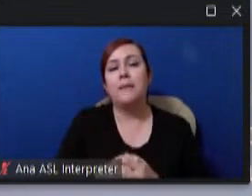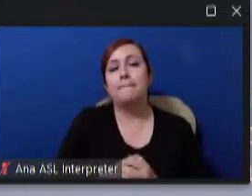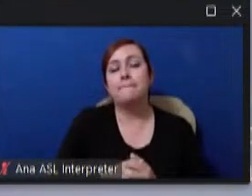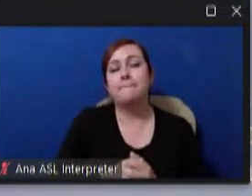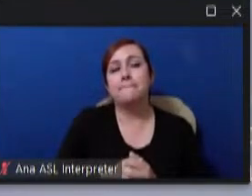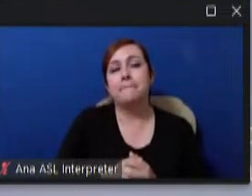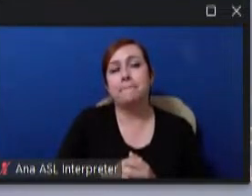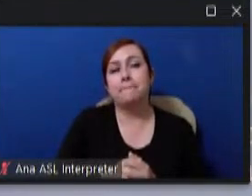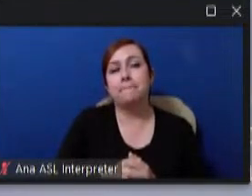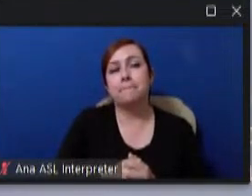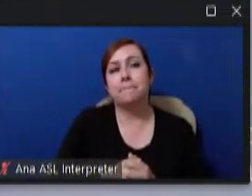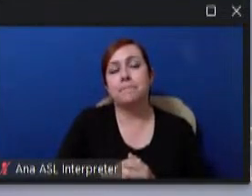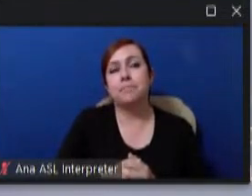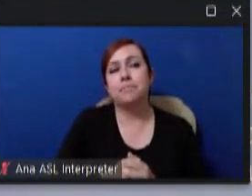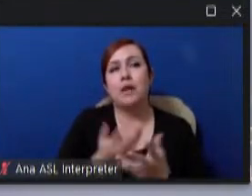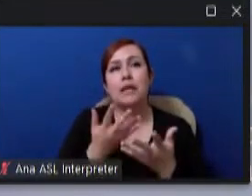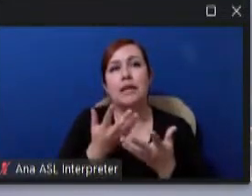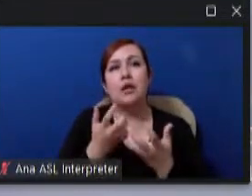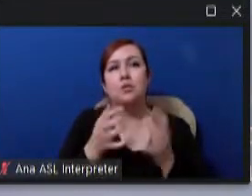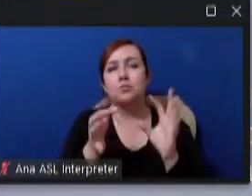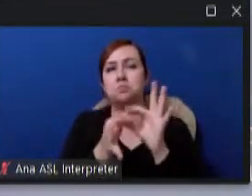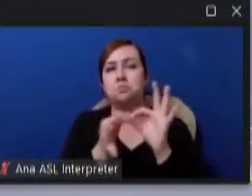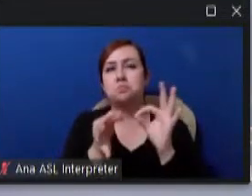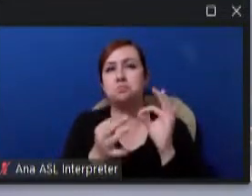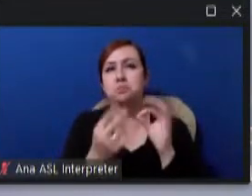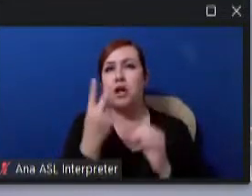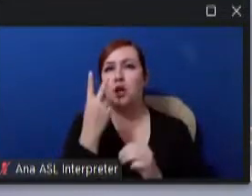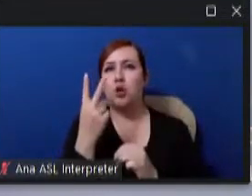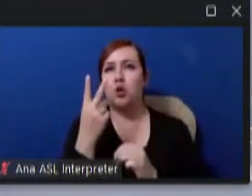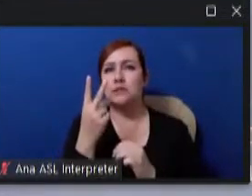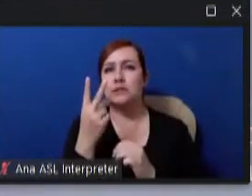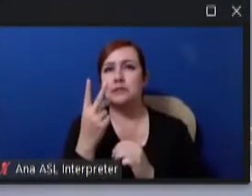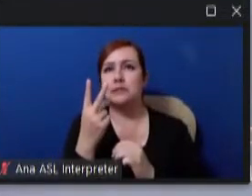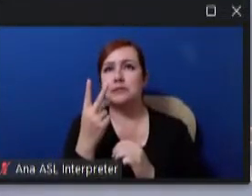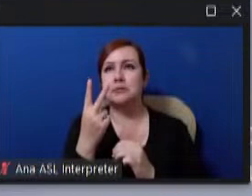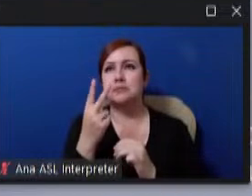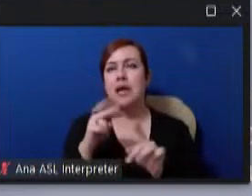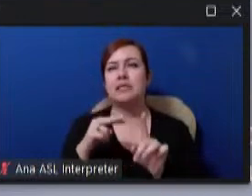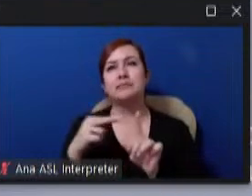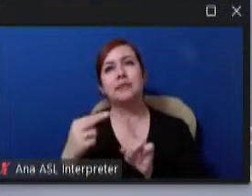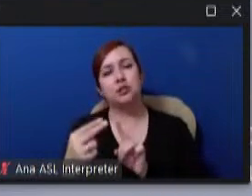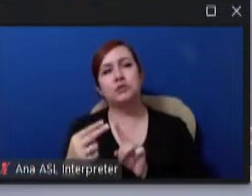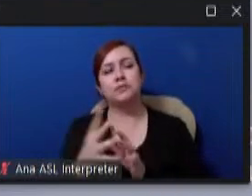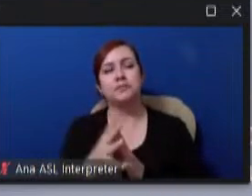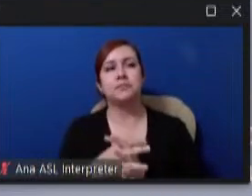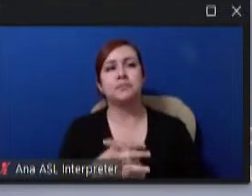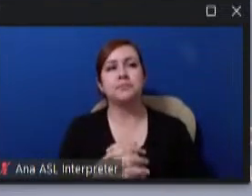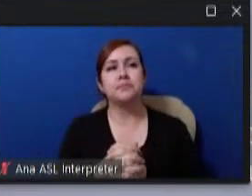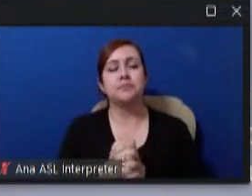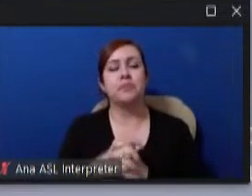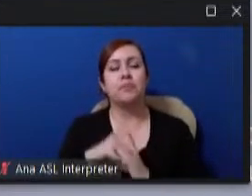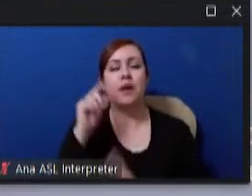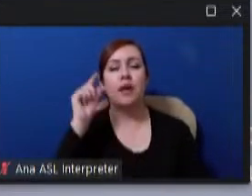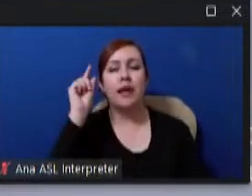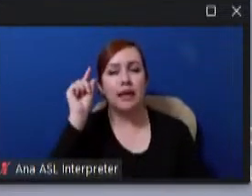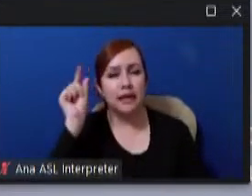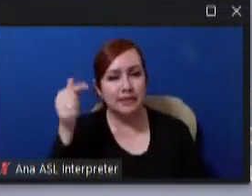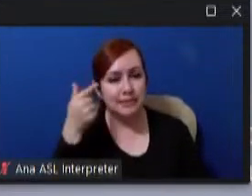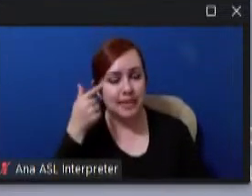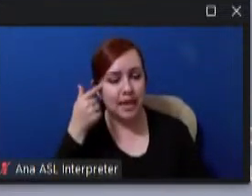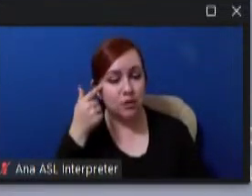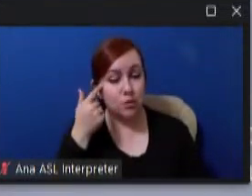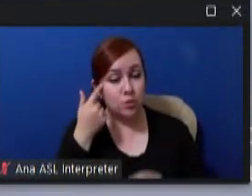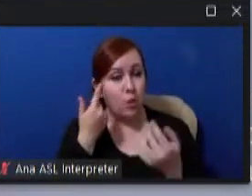I would like a clarification on two different points.